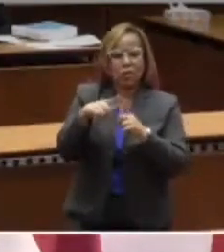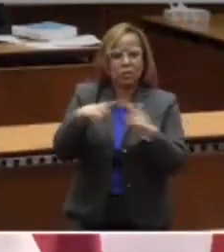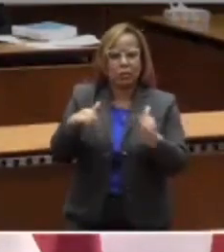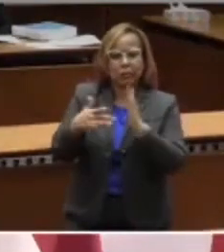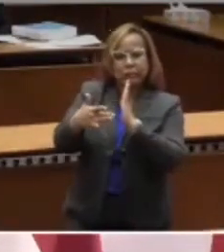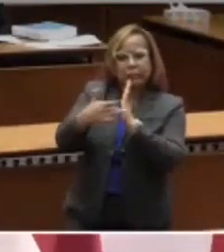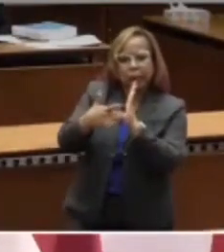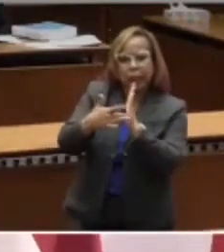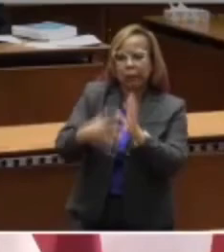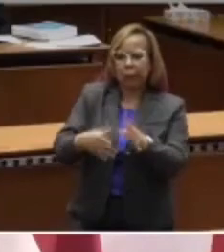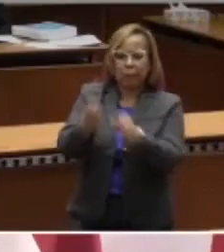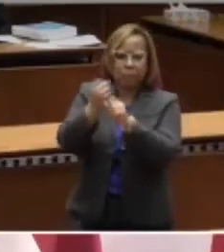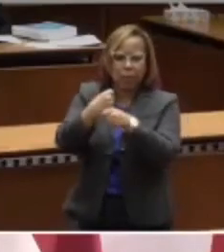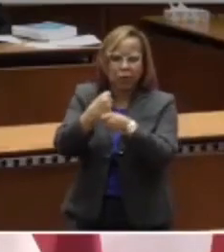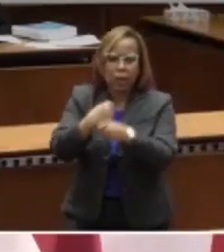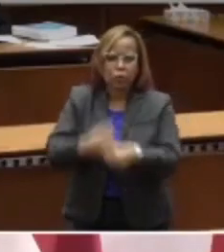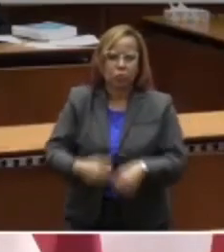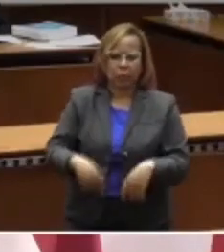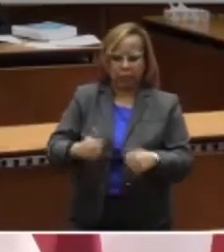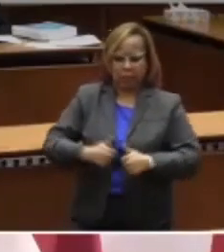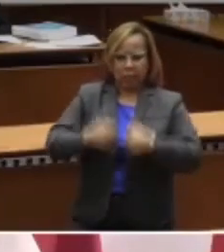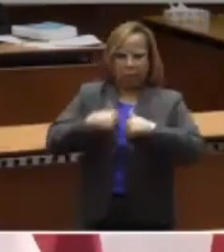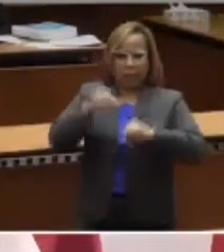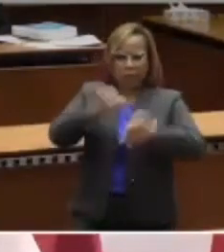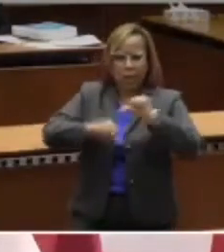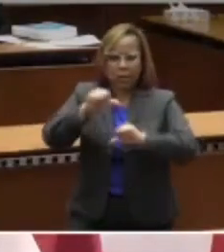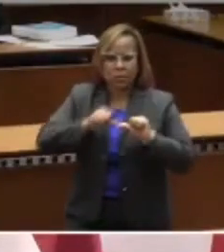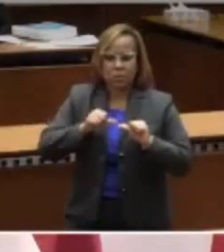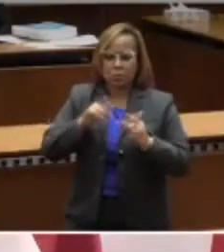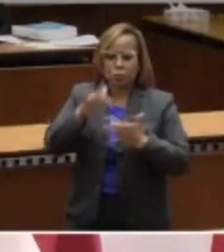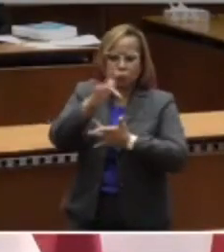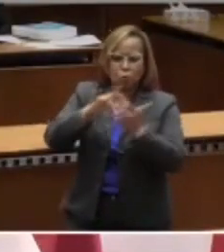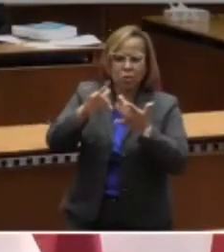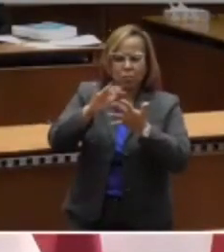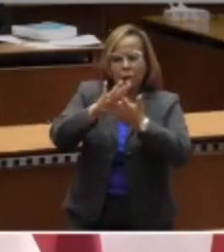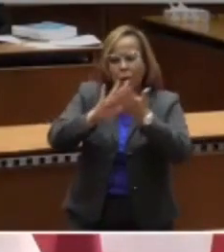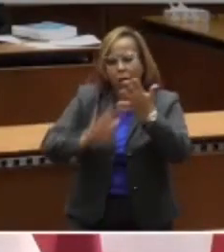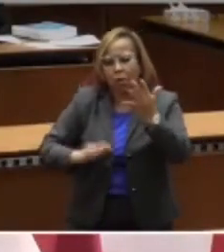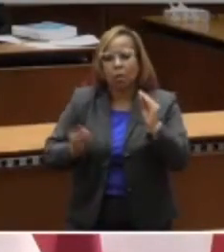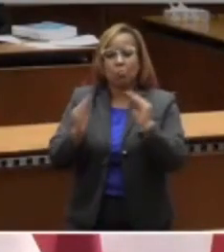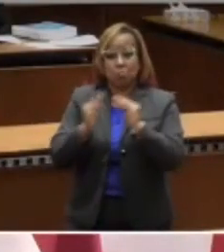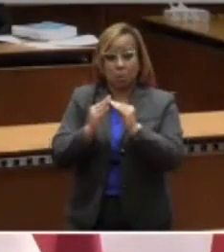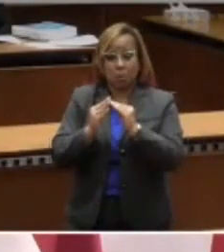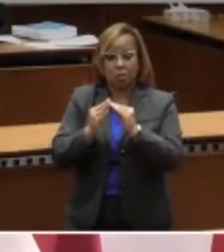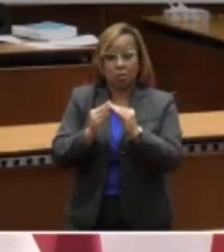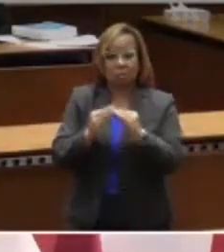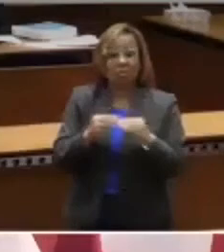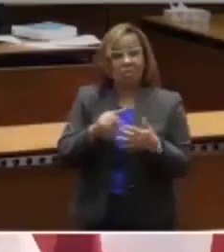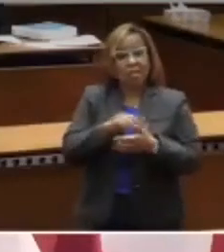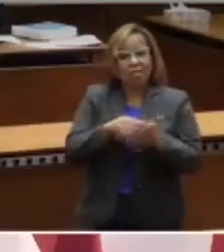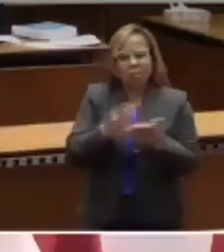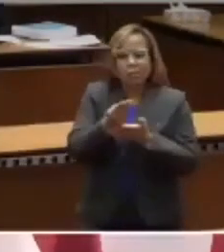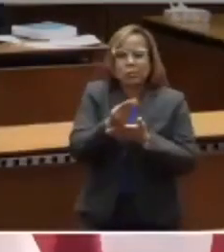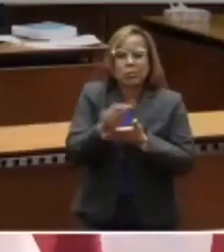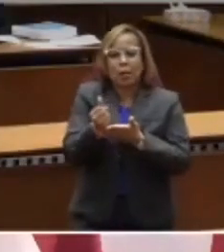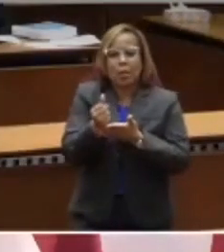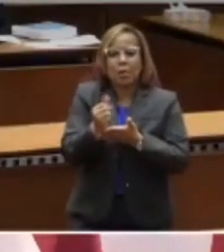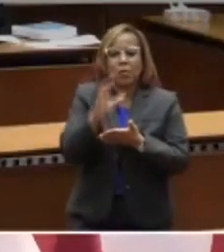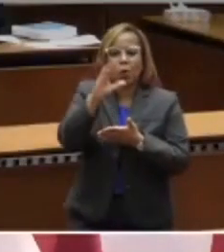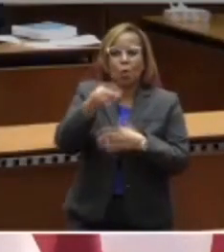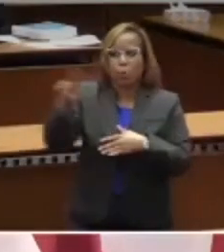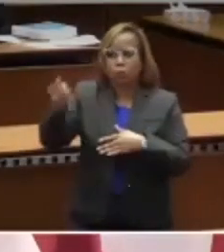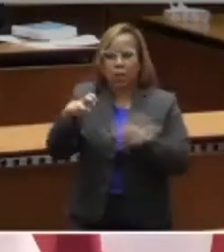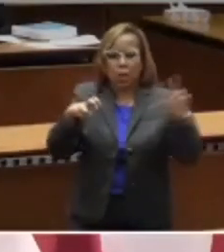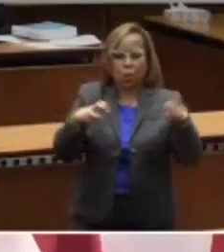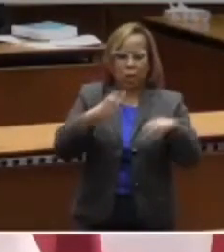tech, manufacturing, life sciences, tourism, and more. And these are just some of the corporate